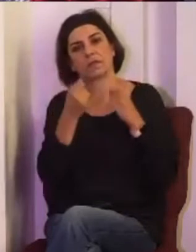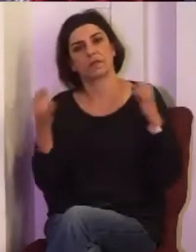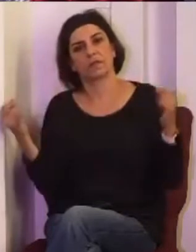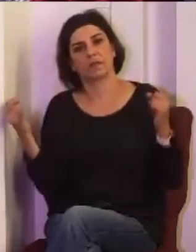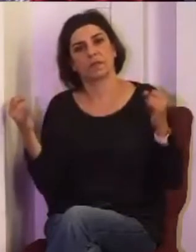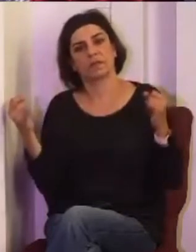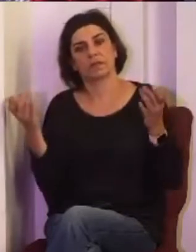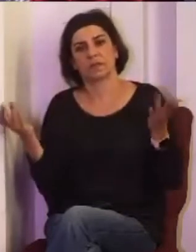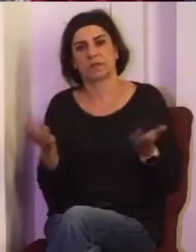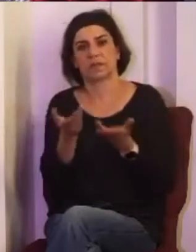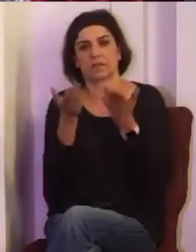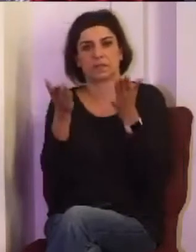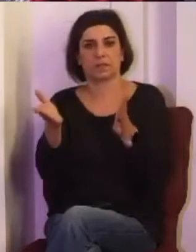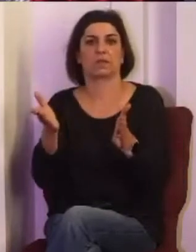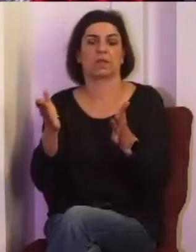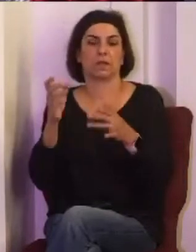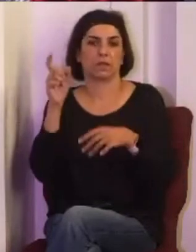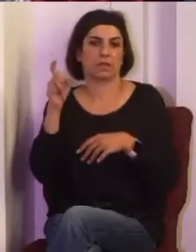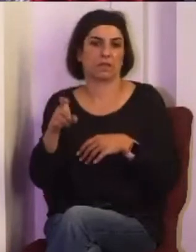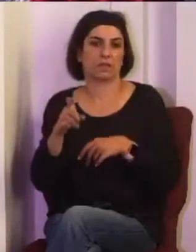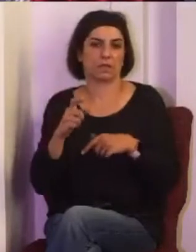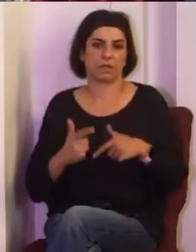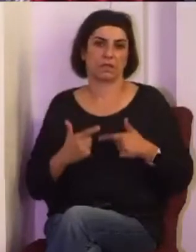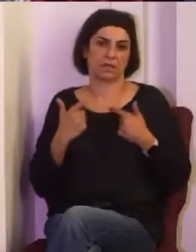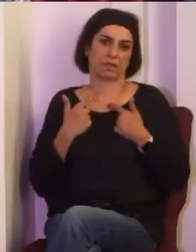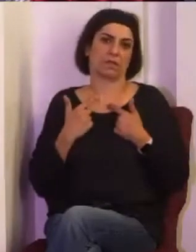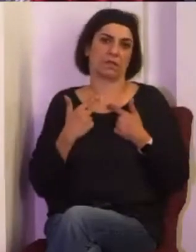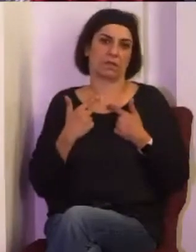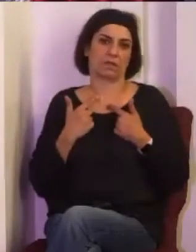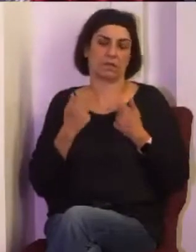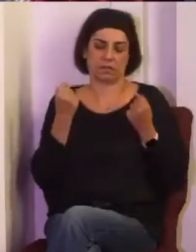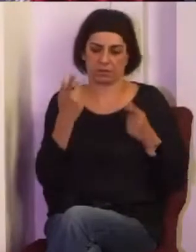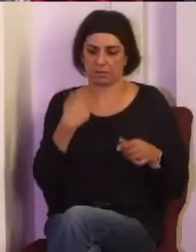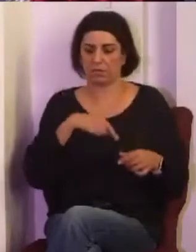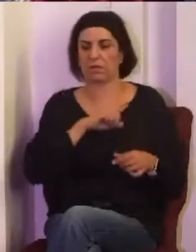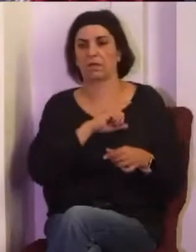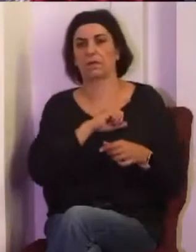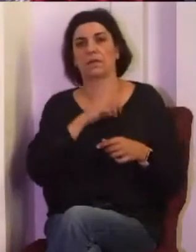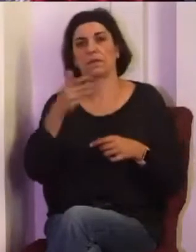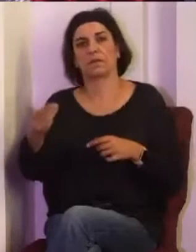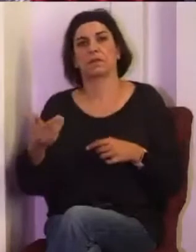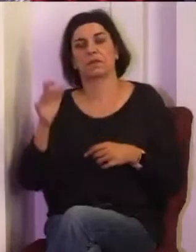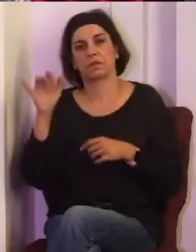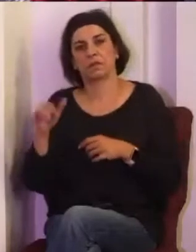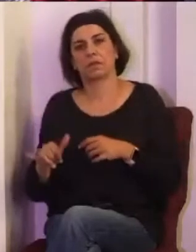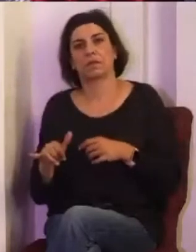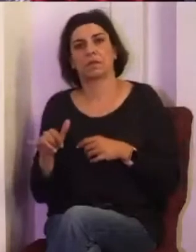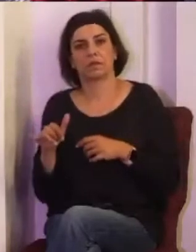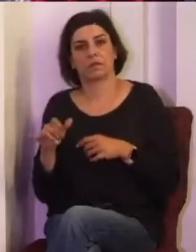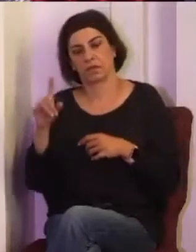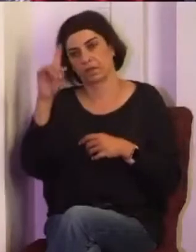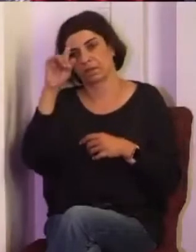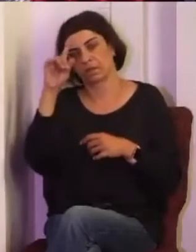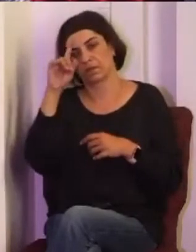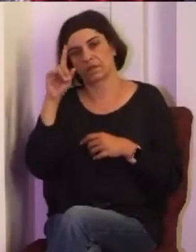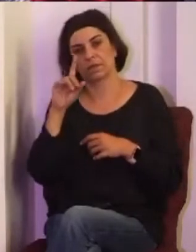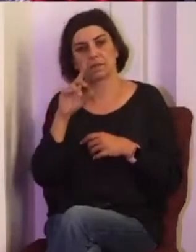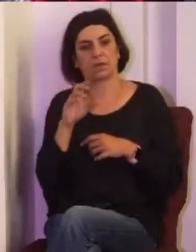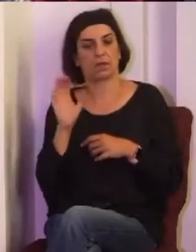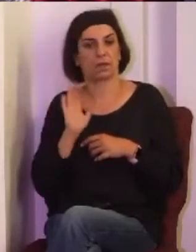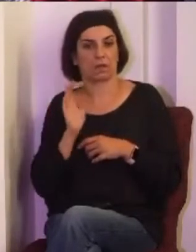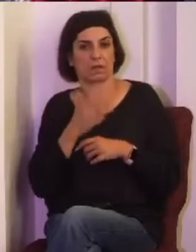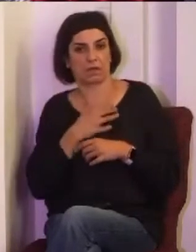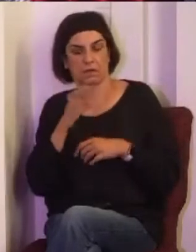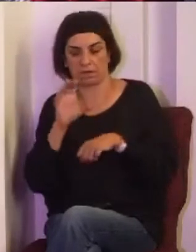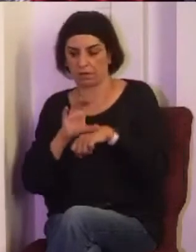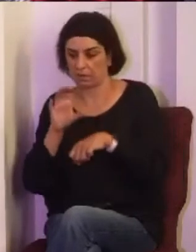way you have to live. And many of us grew up in that mentality in our own churches, in our own societies, in